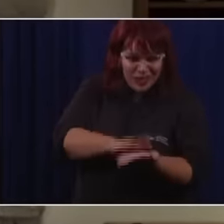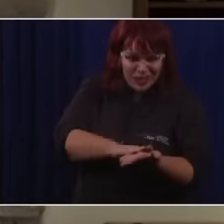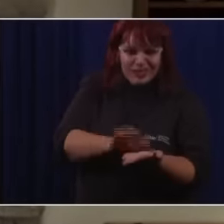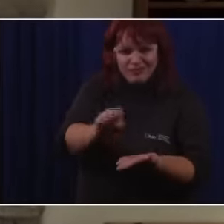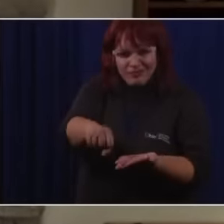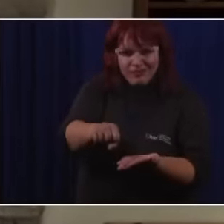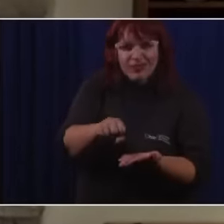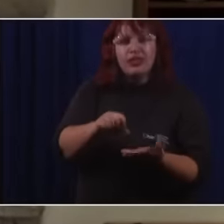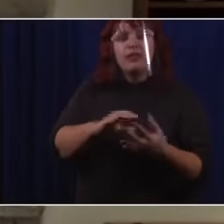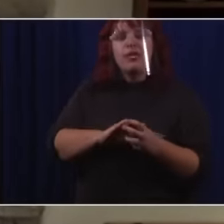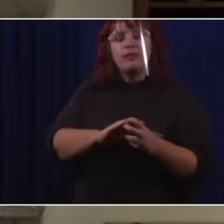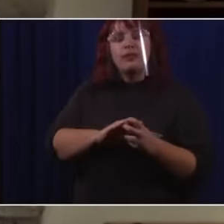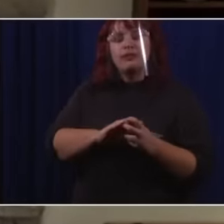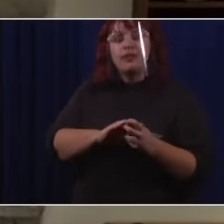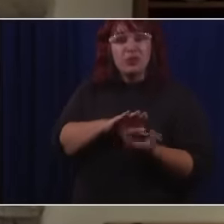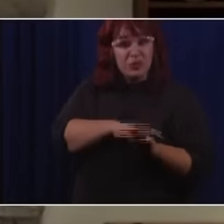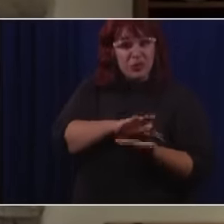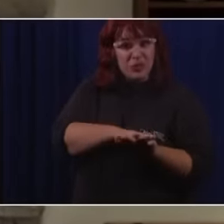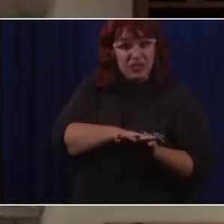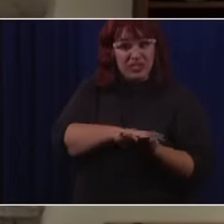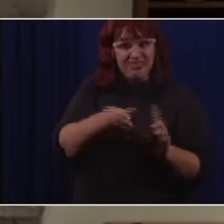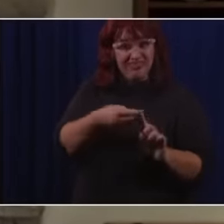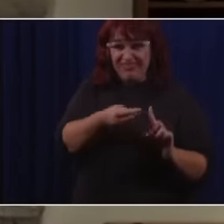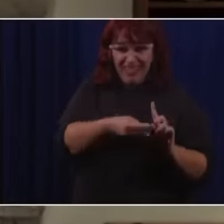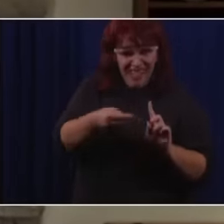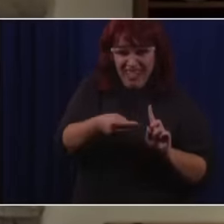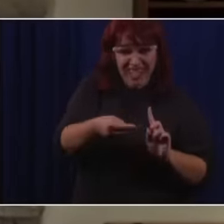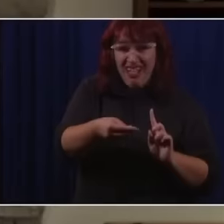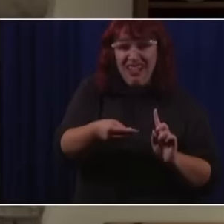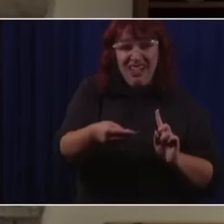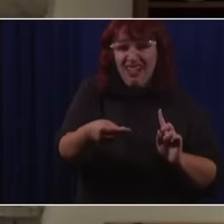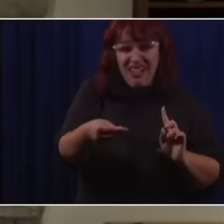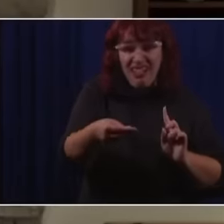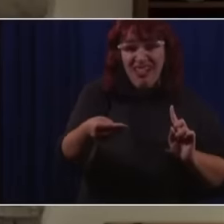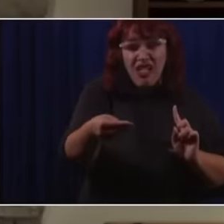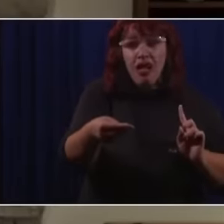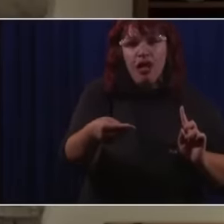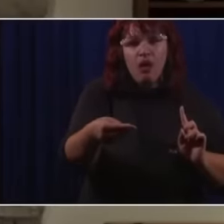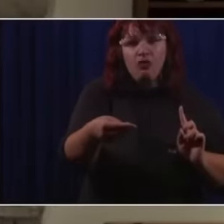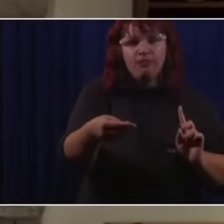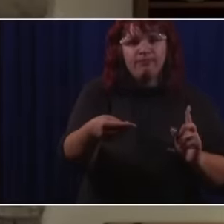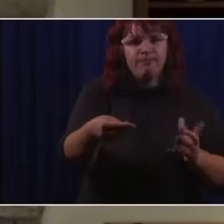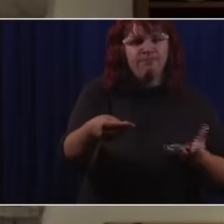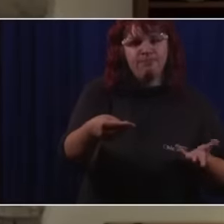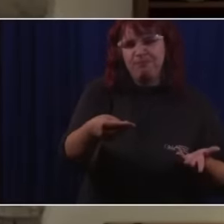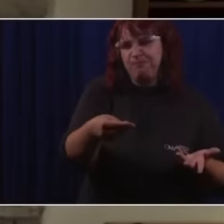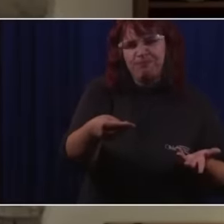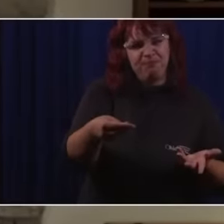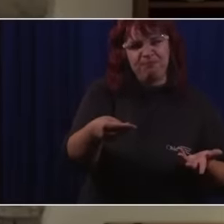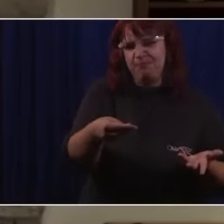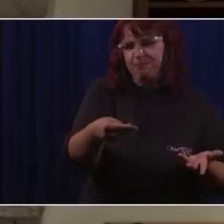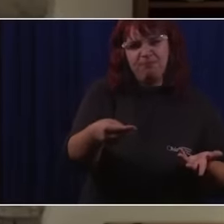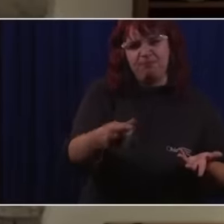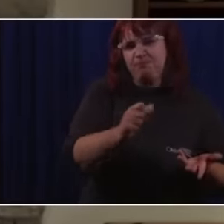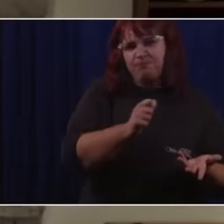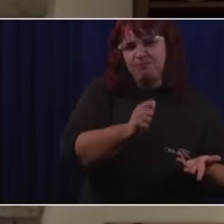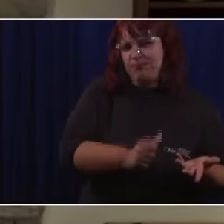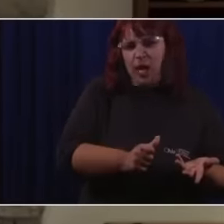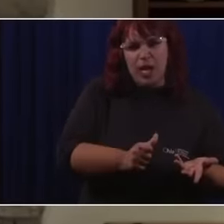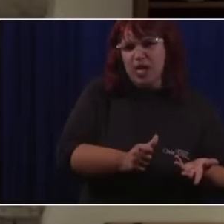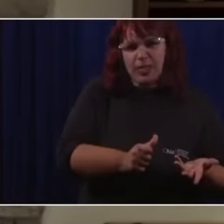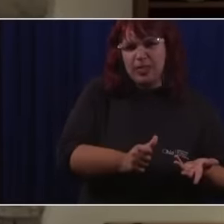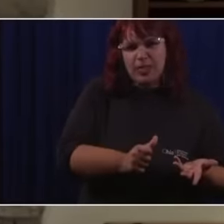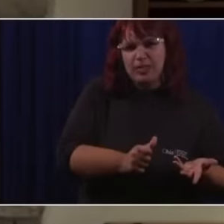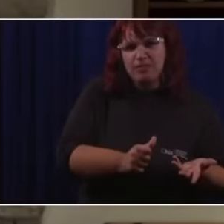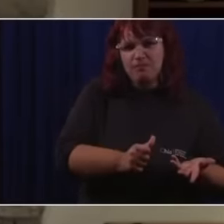the spread in schools themselves with students wearing masks, we don't believe from what we're seeing